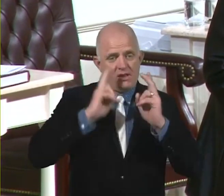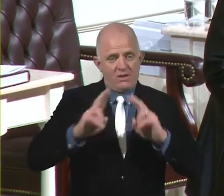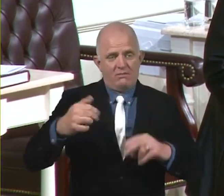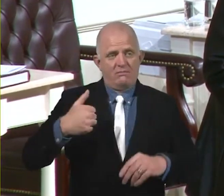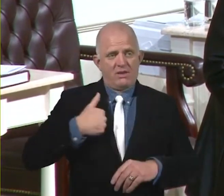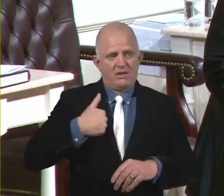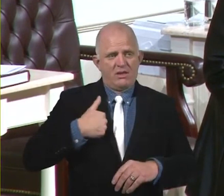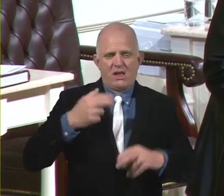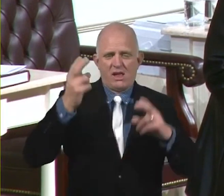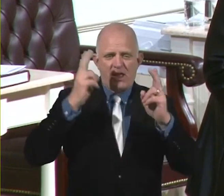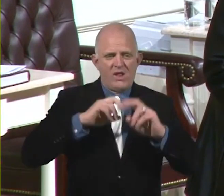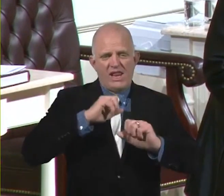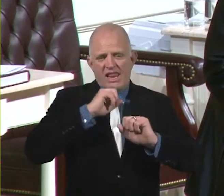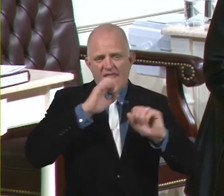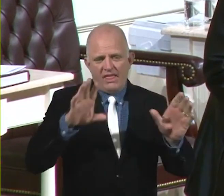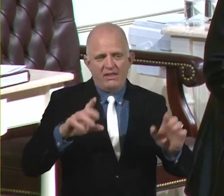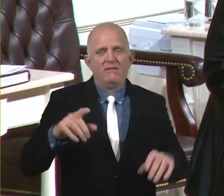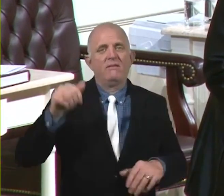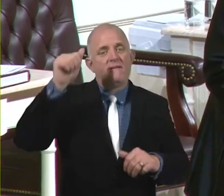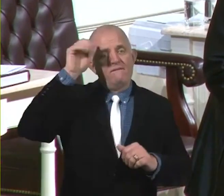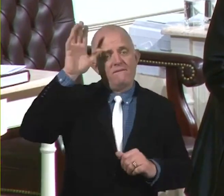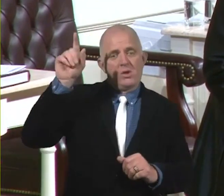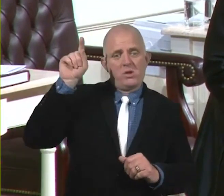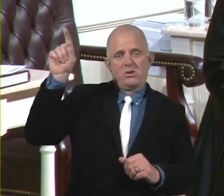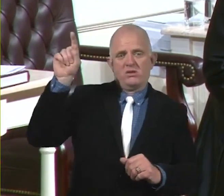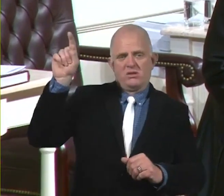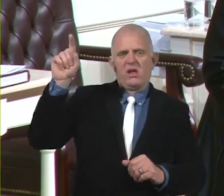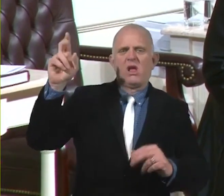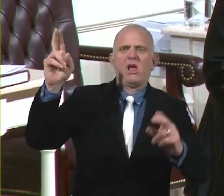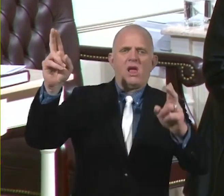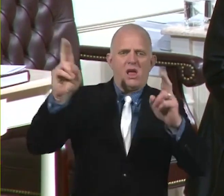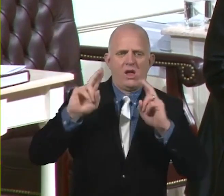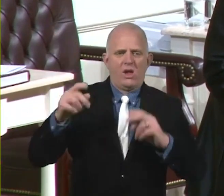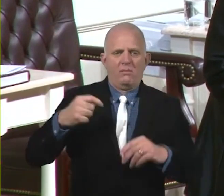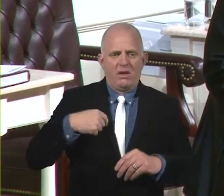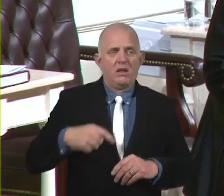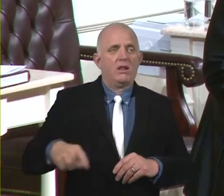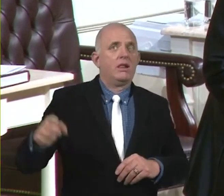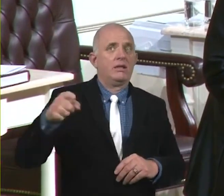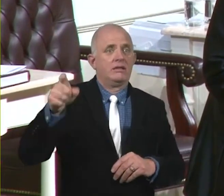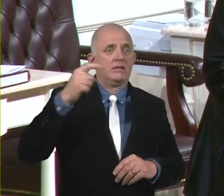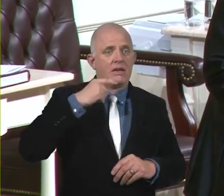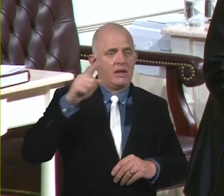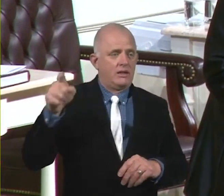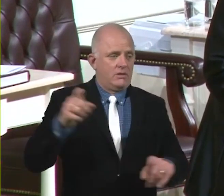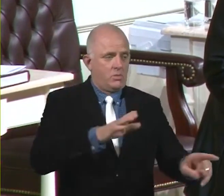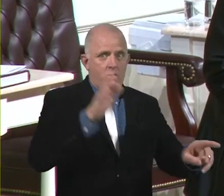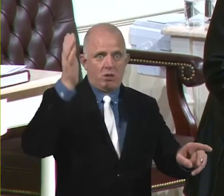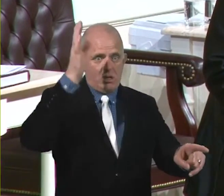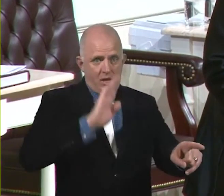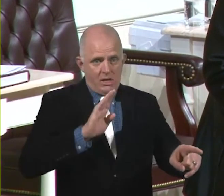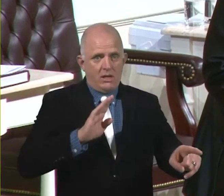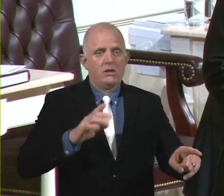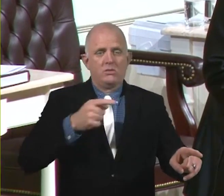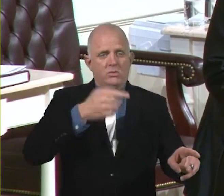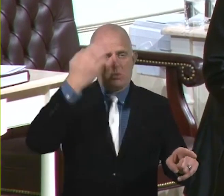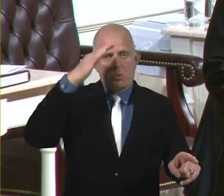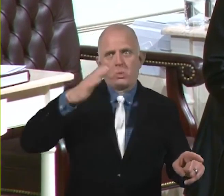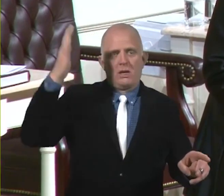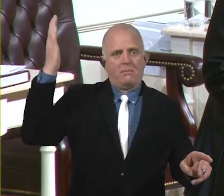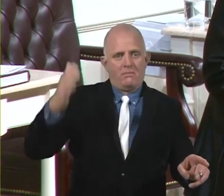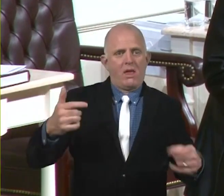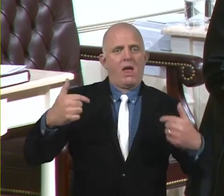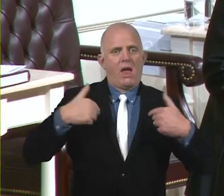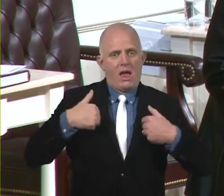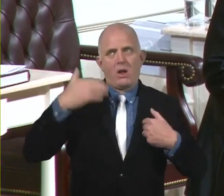is nothing. It is my Father that honoreth me, of whom you say that he is your God. You have not known him, but I know